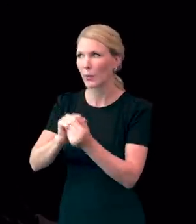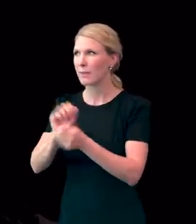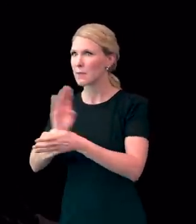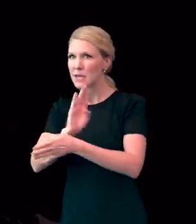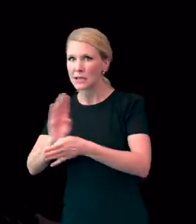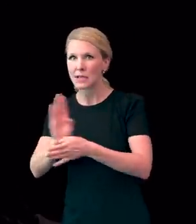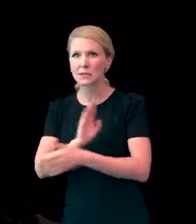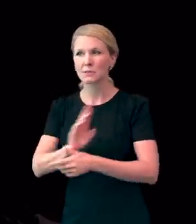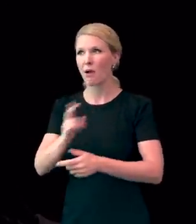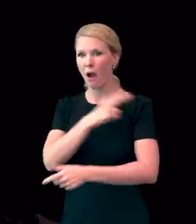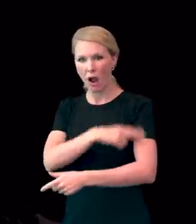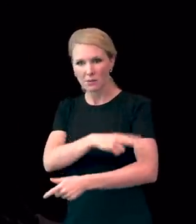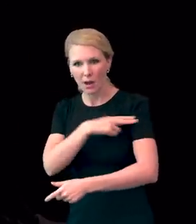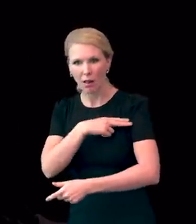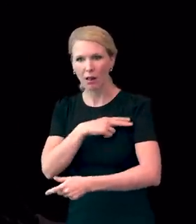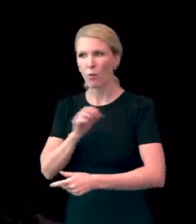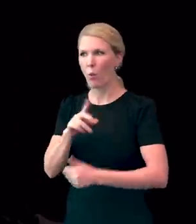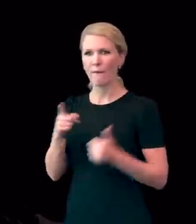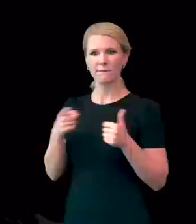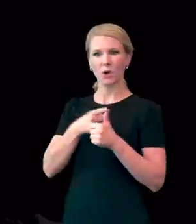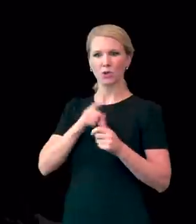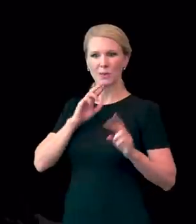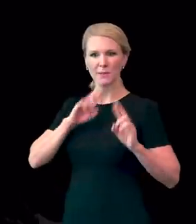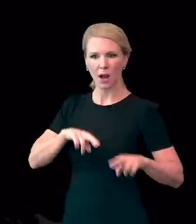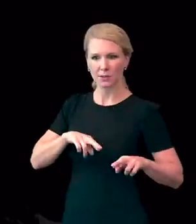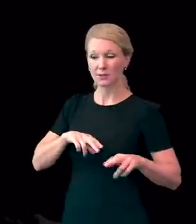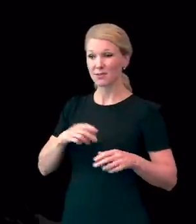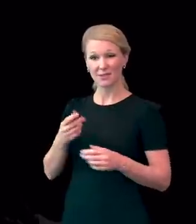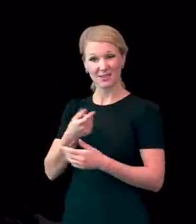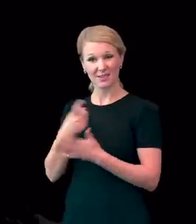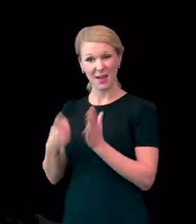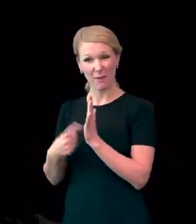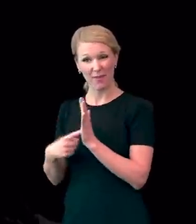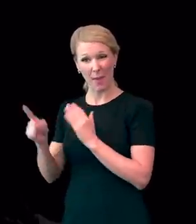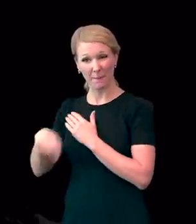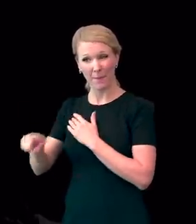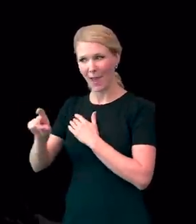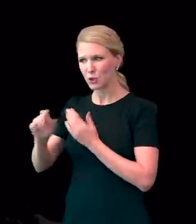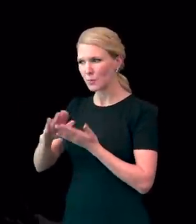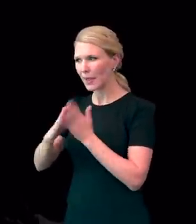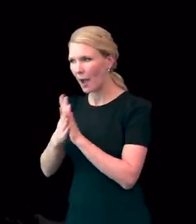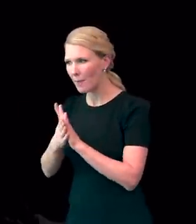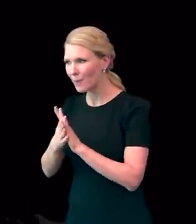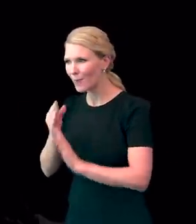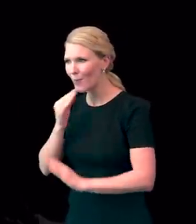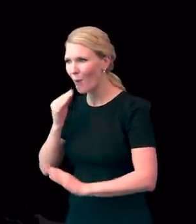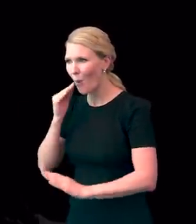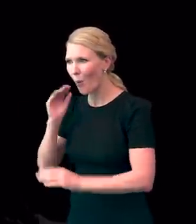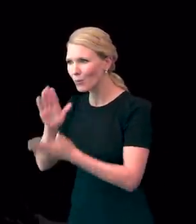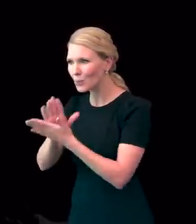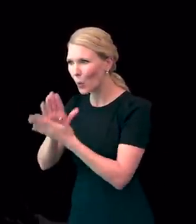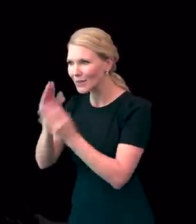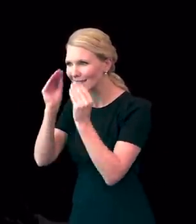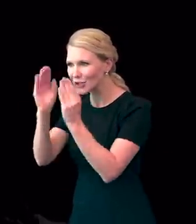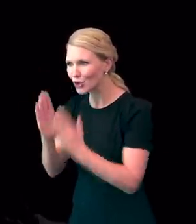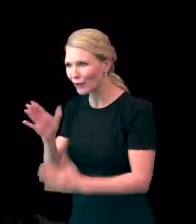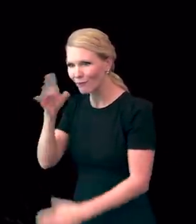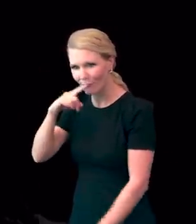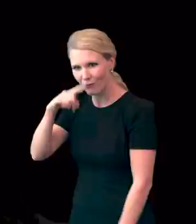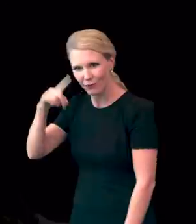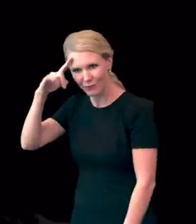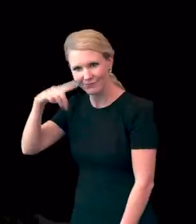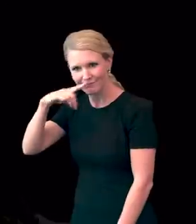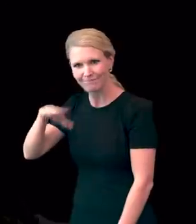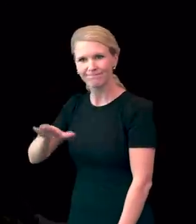first responders. Others have lost their jobs, had to become homeschool teachers, or relocate, if not all the above. In the face of